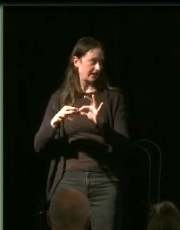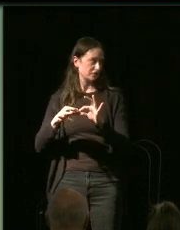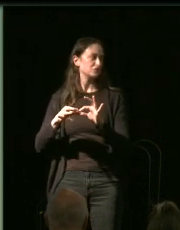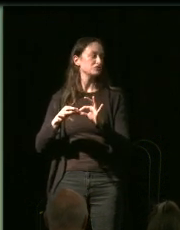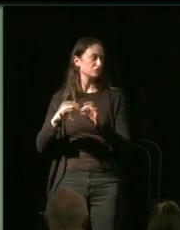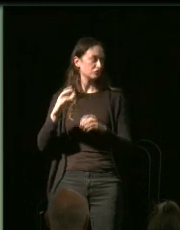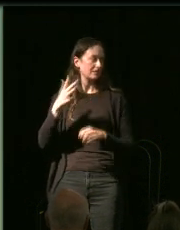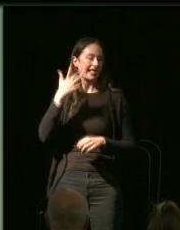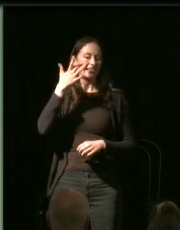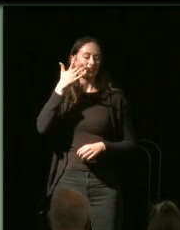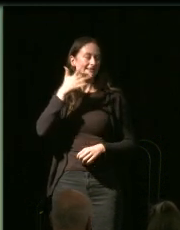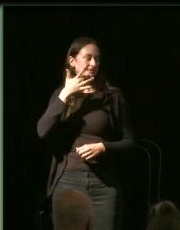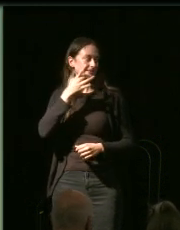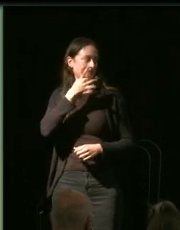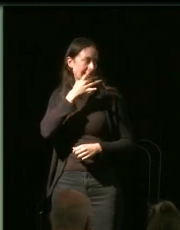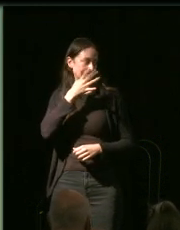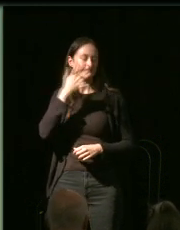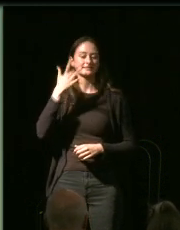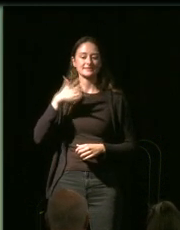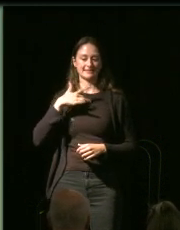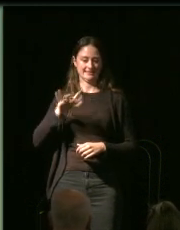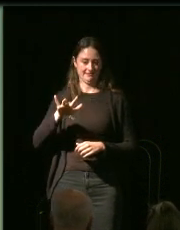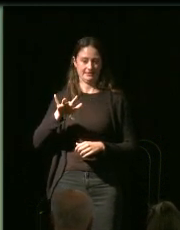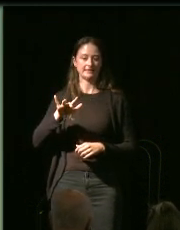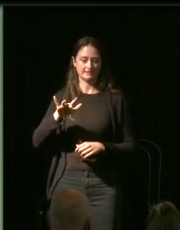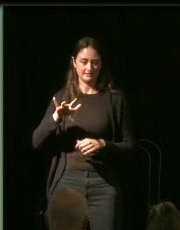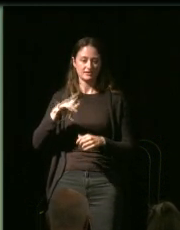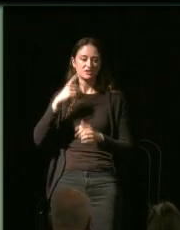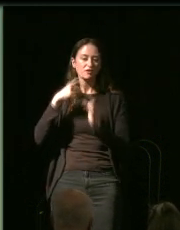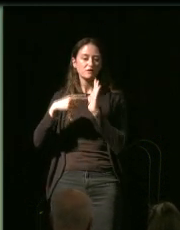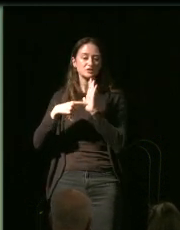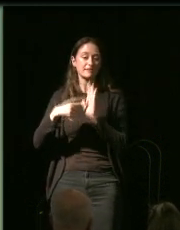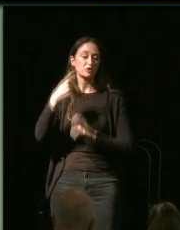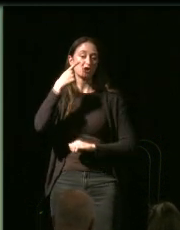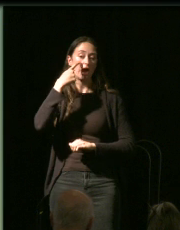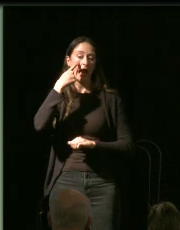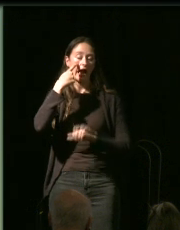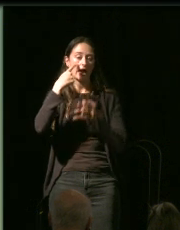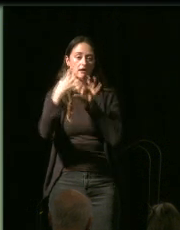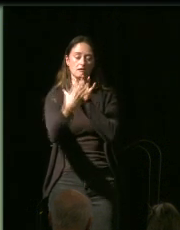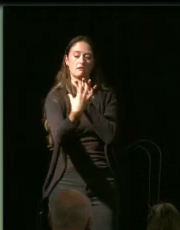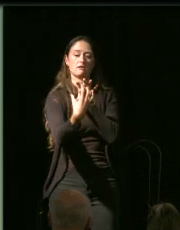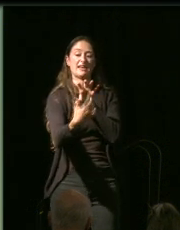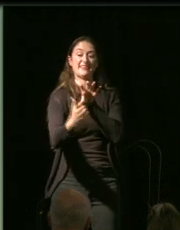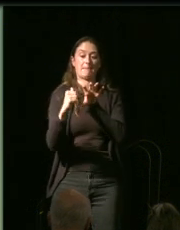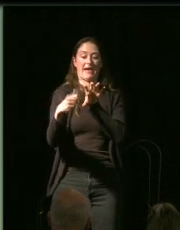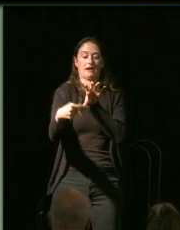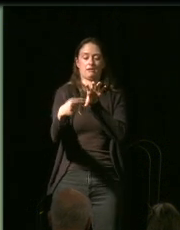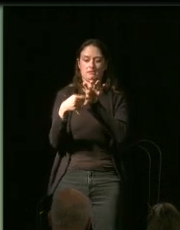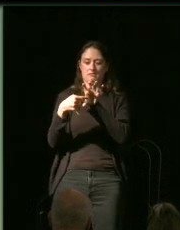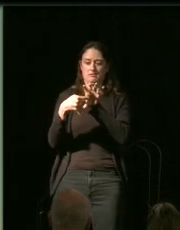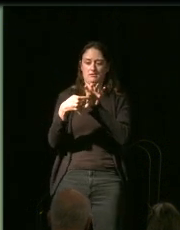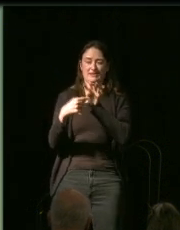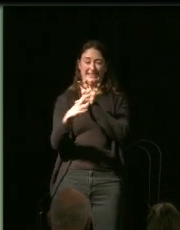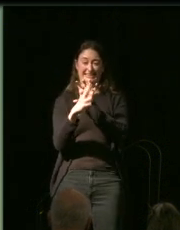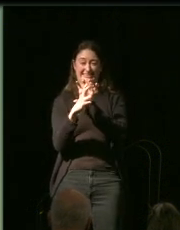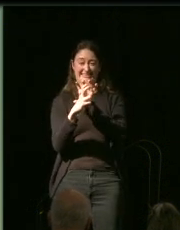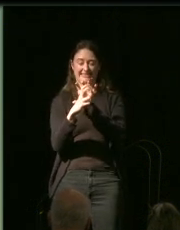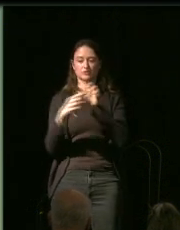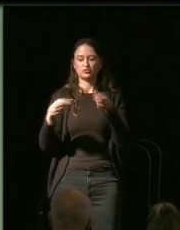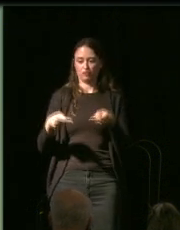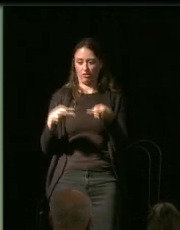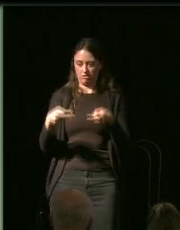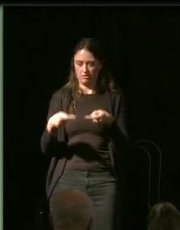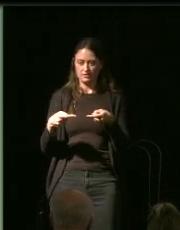at the back of the eye, like the film in a camera. People with RP experience progressive vision loss, typically starting with night and peripheral